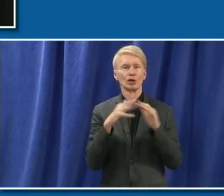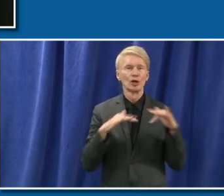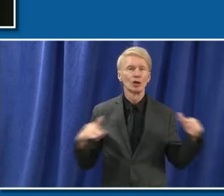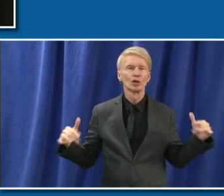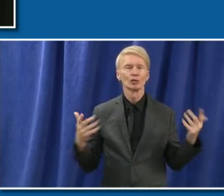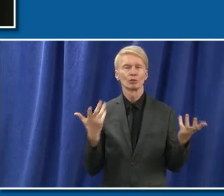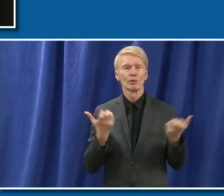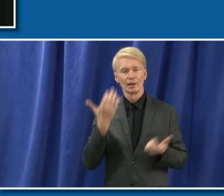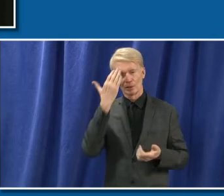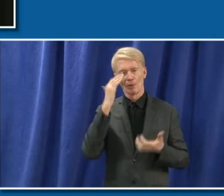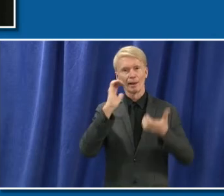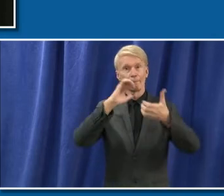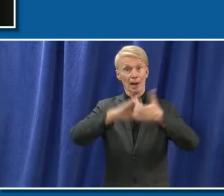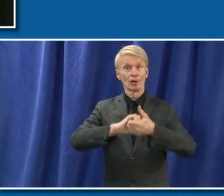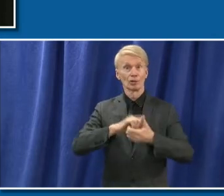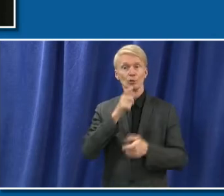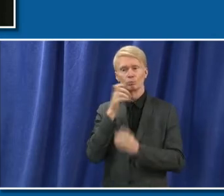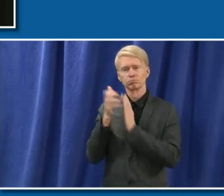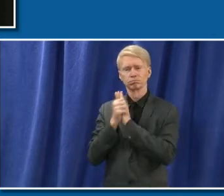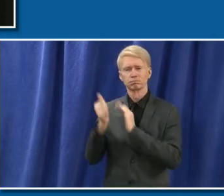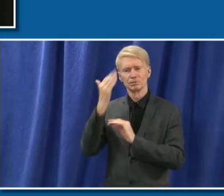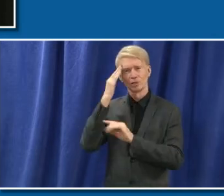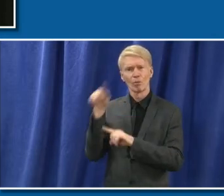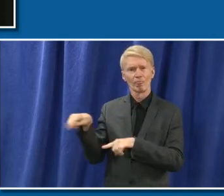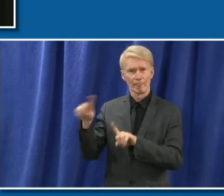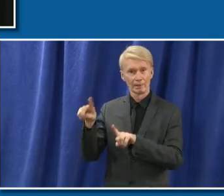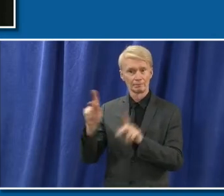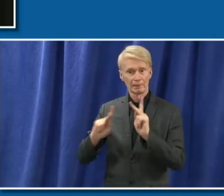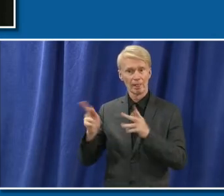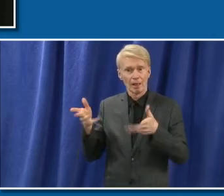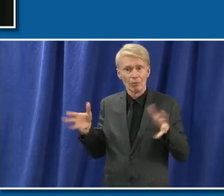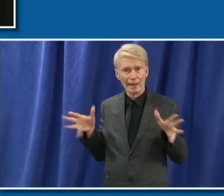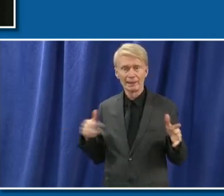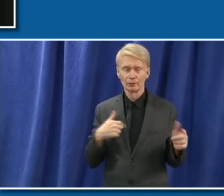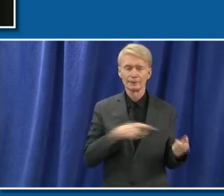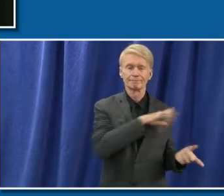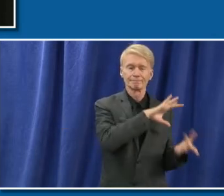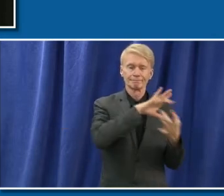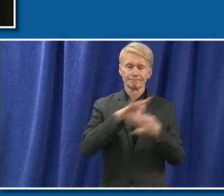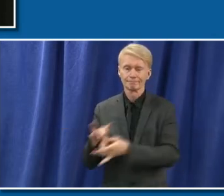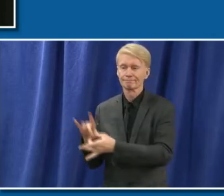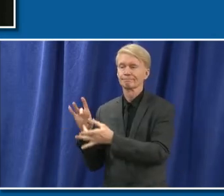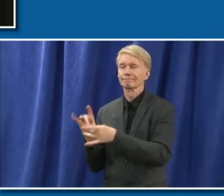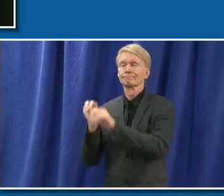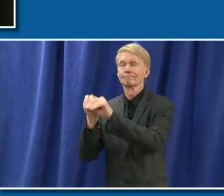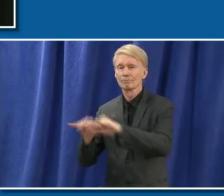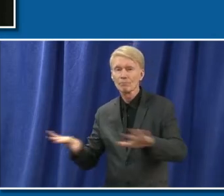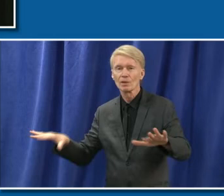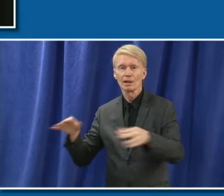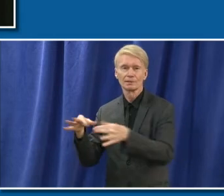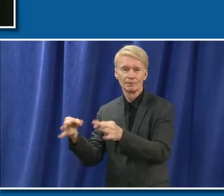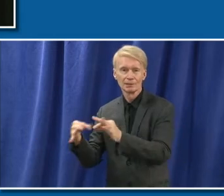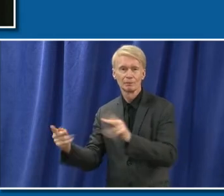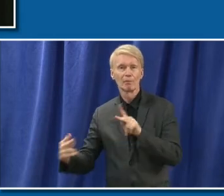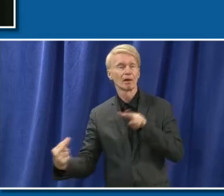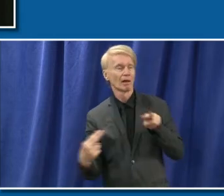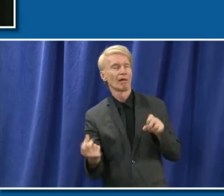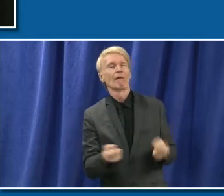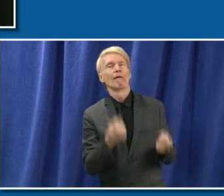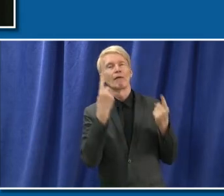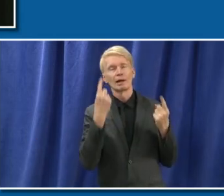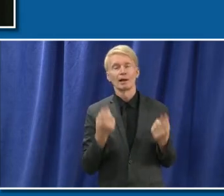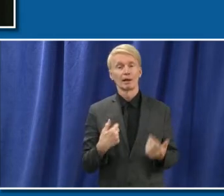be working with partners and with some of the outreach groups that will be working on our messaging to think about how to make sure people who are